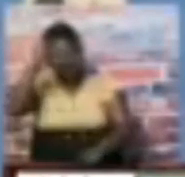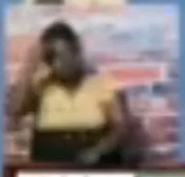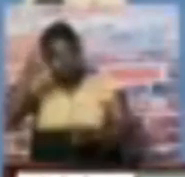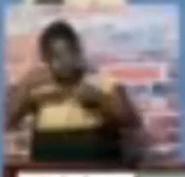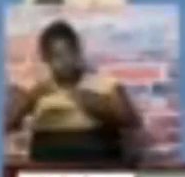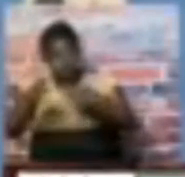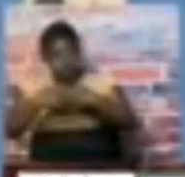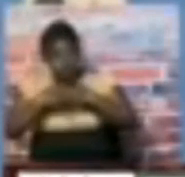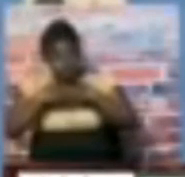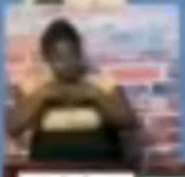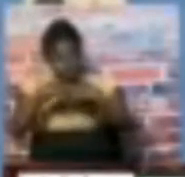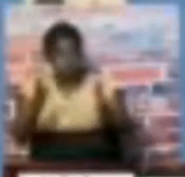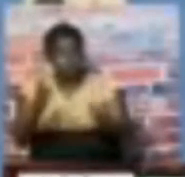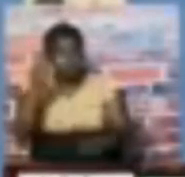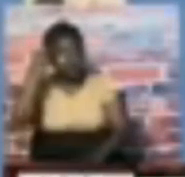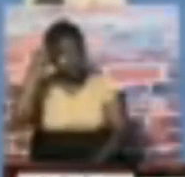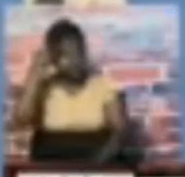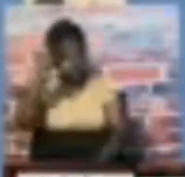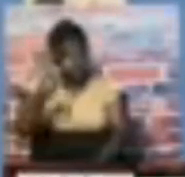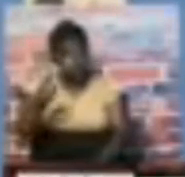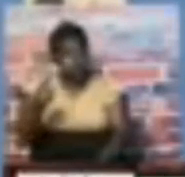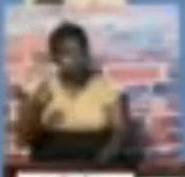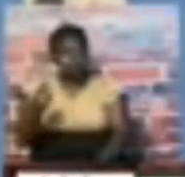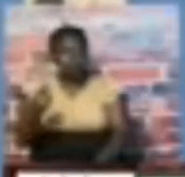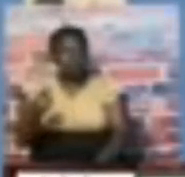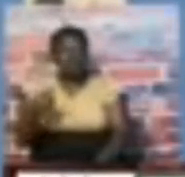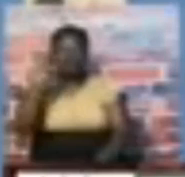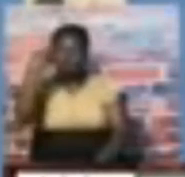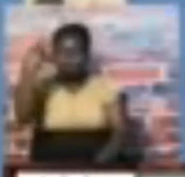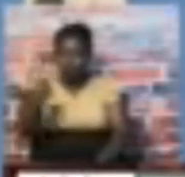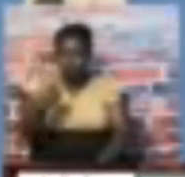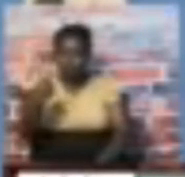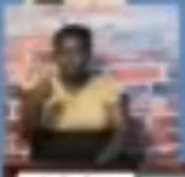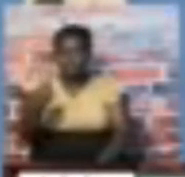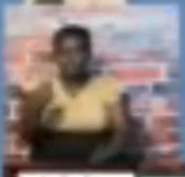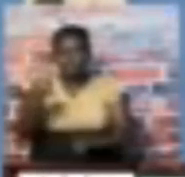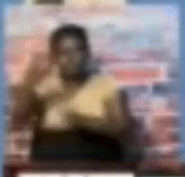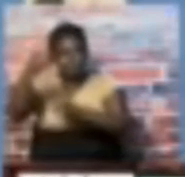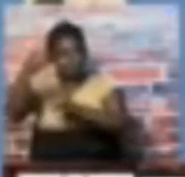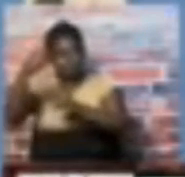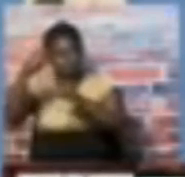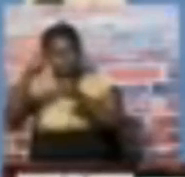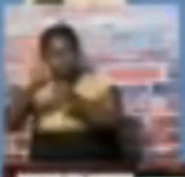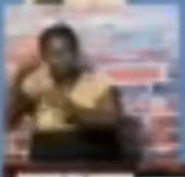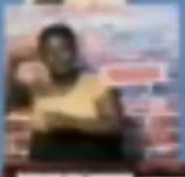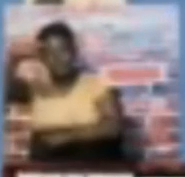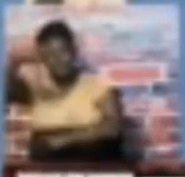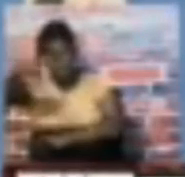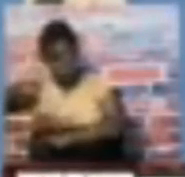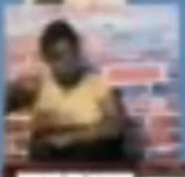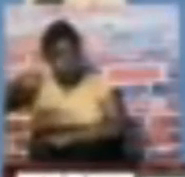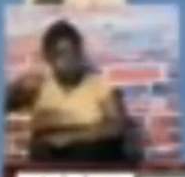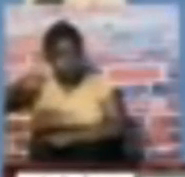going to open for the finalists, for the P7s, for the